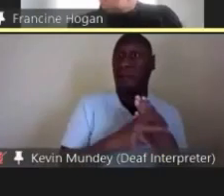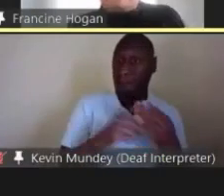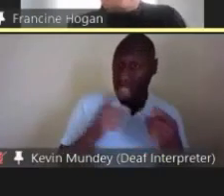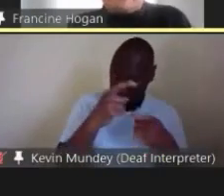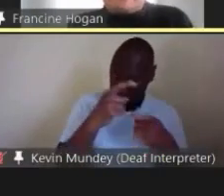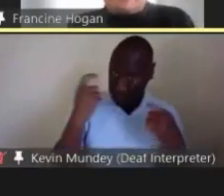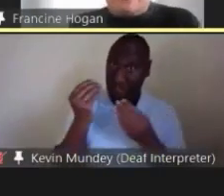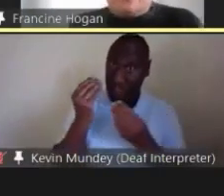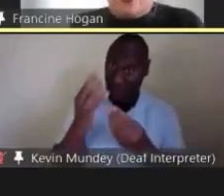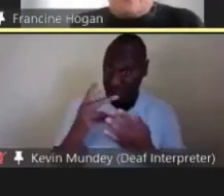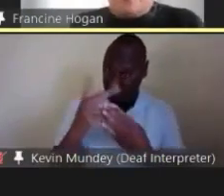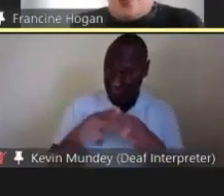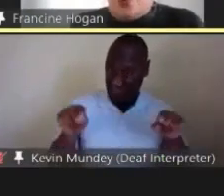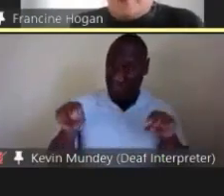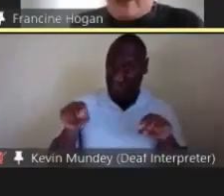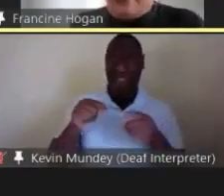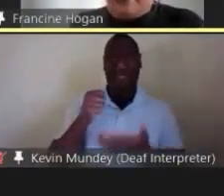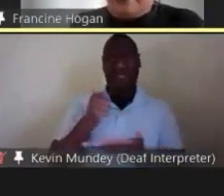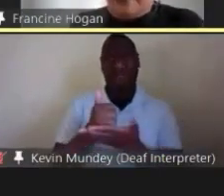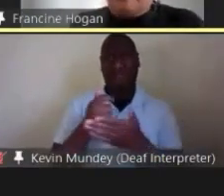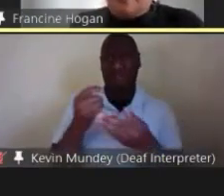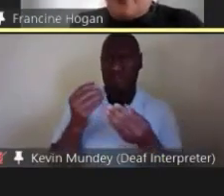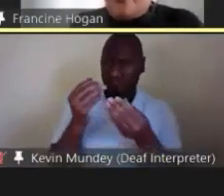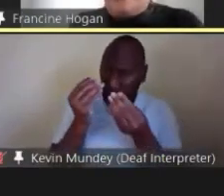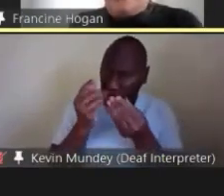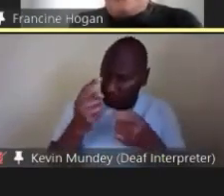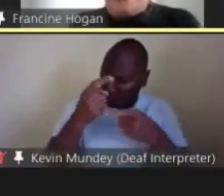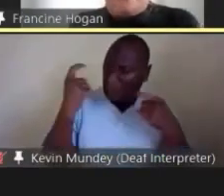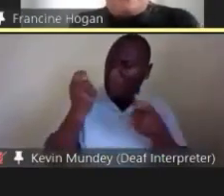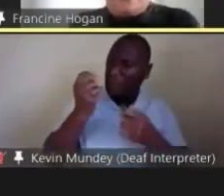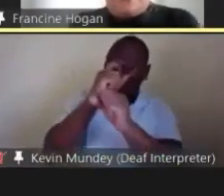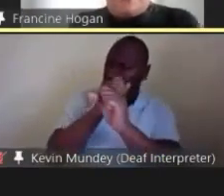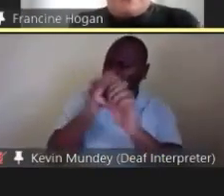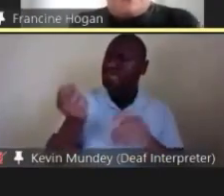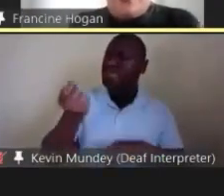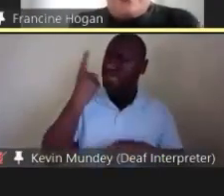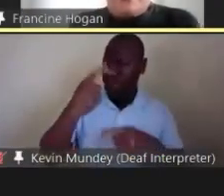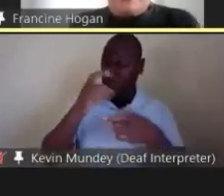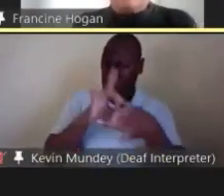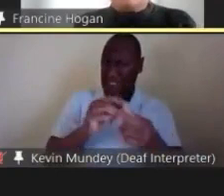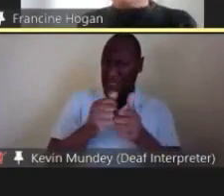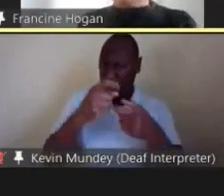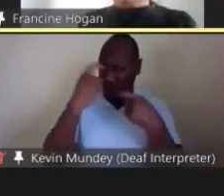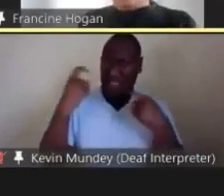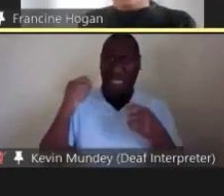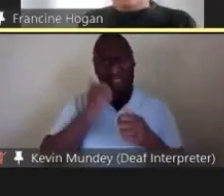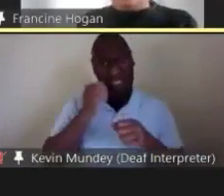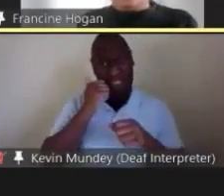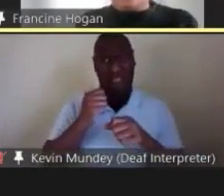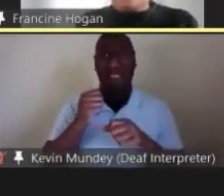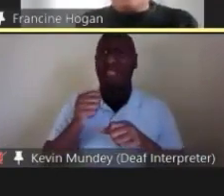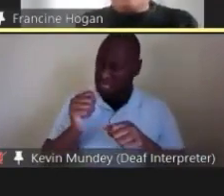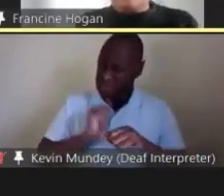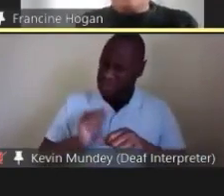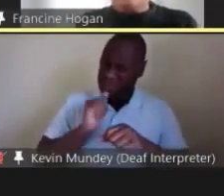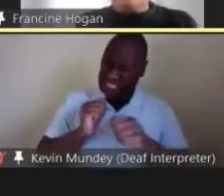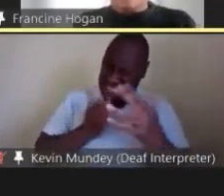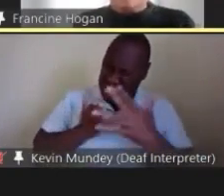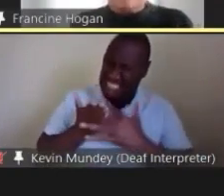trauma, learn more about it, and build the day-to-day resiliency we need to care for our loved